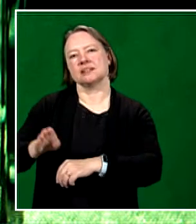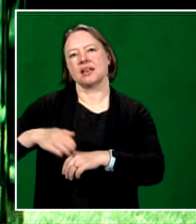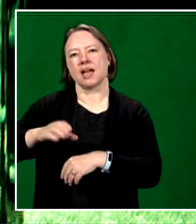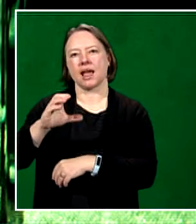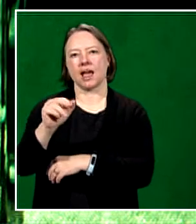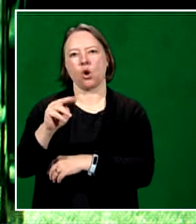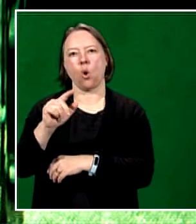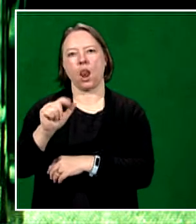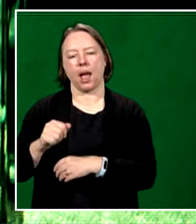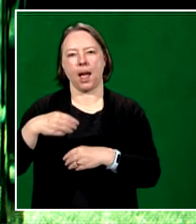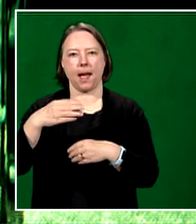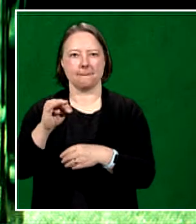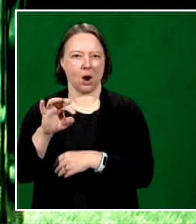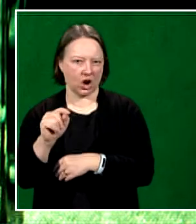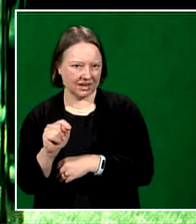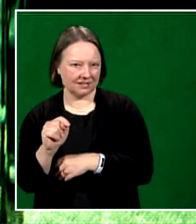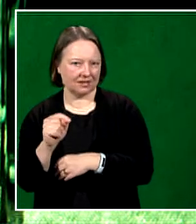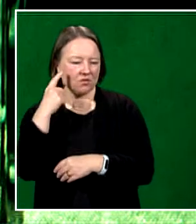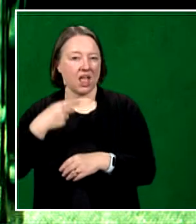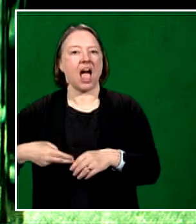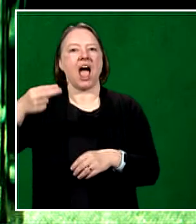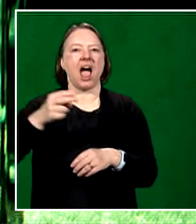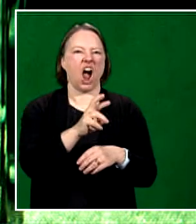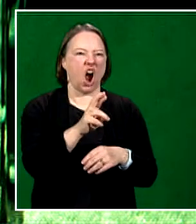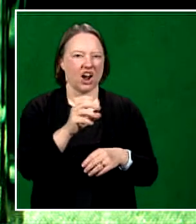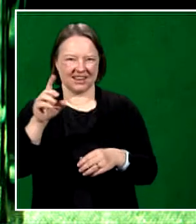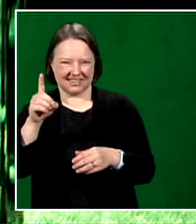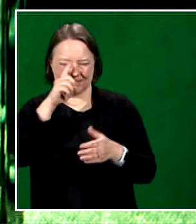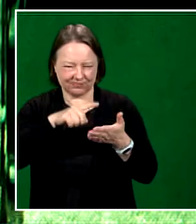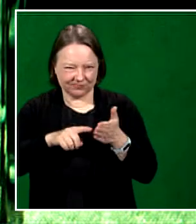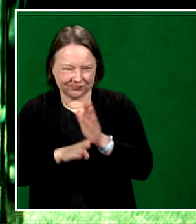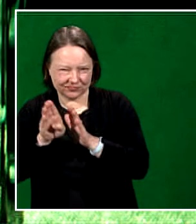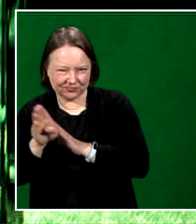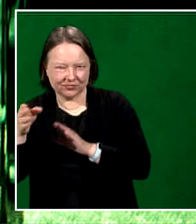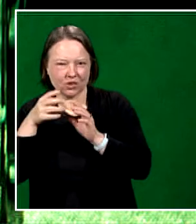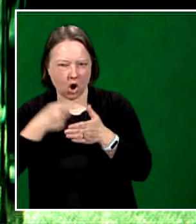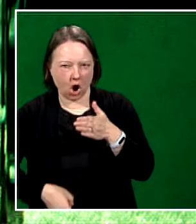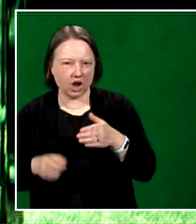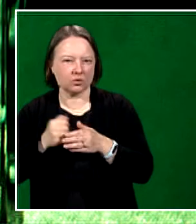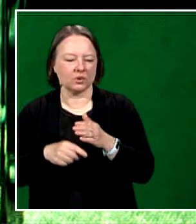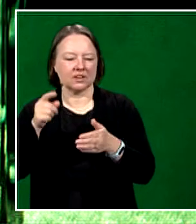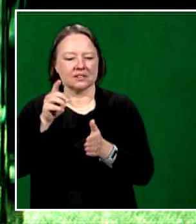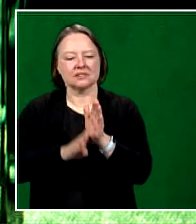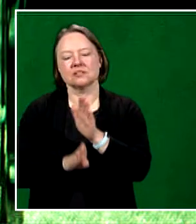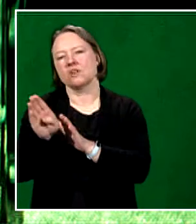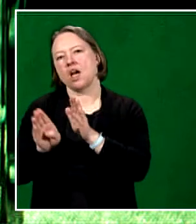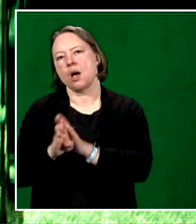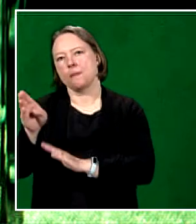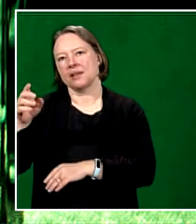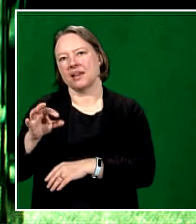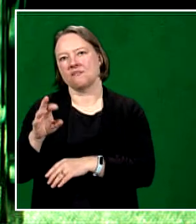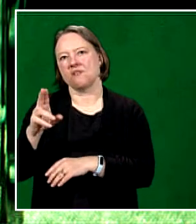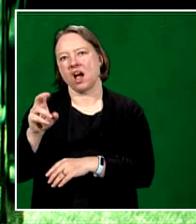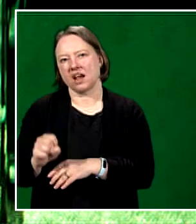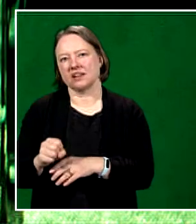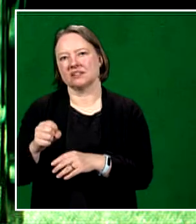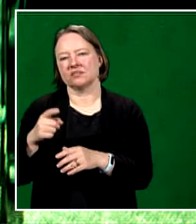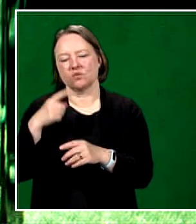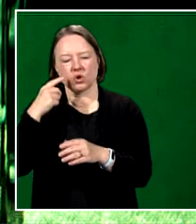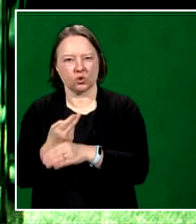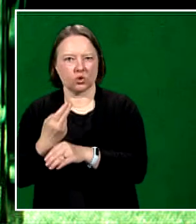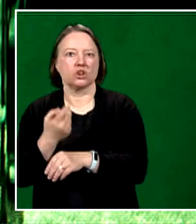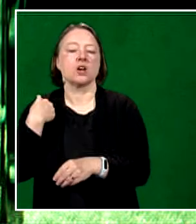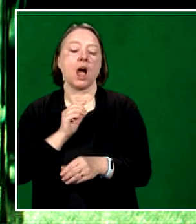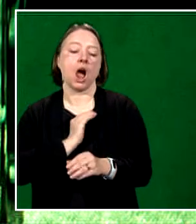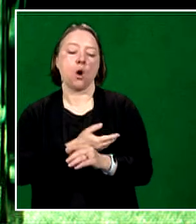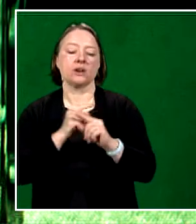market. Due to the high R&D costs and timeline associated with fully developing a fungicide for commercial use, our team first decided to